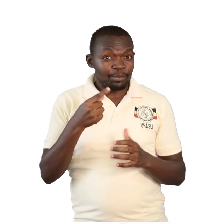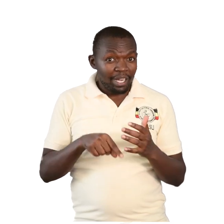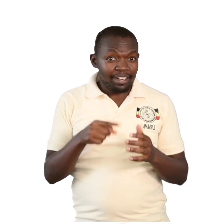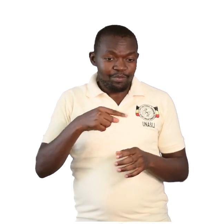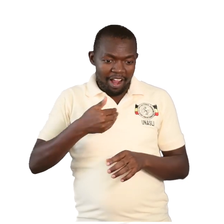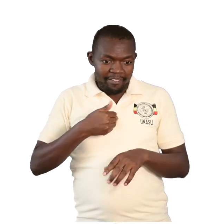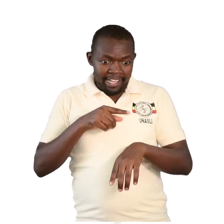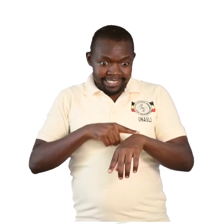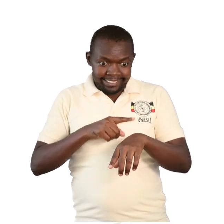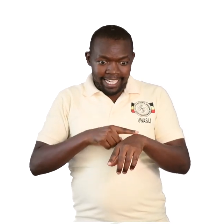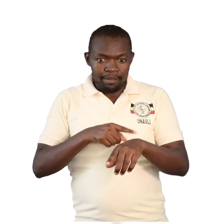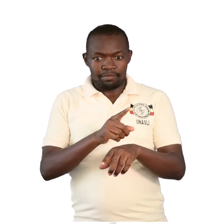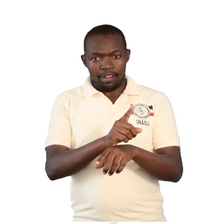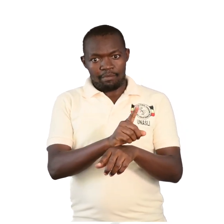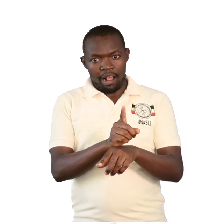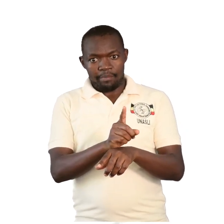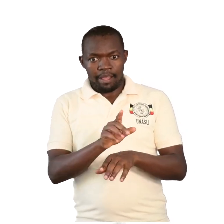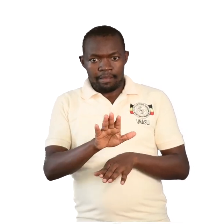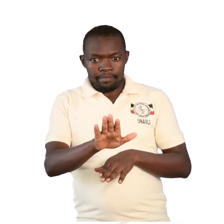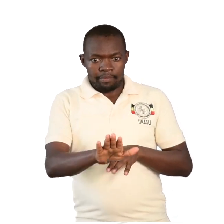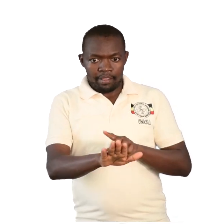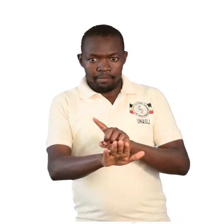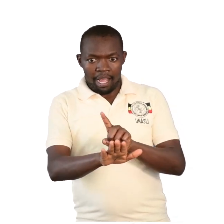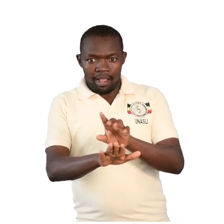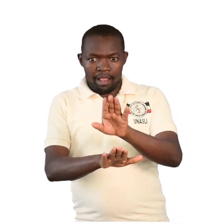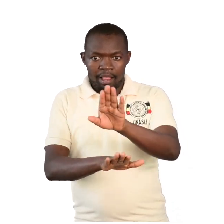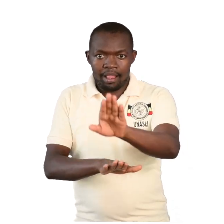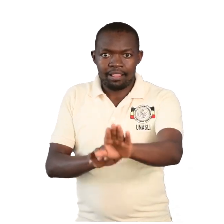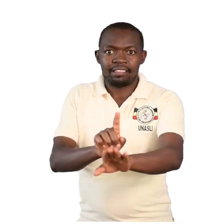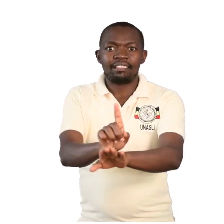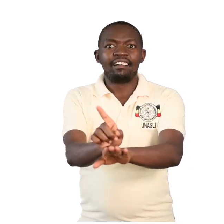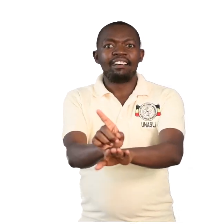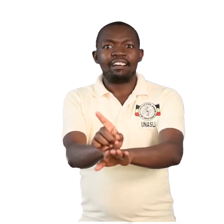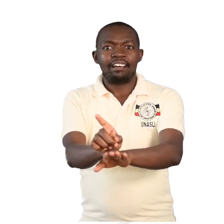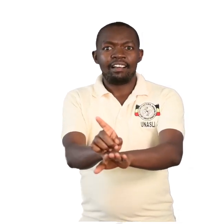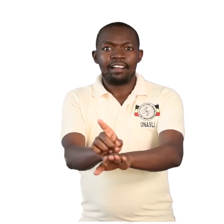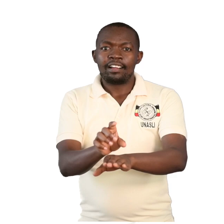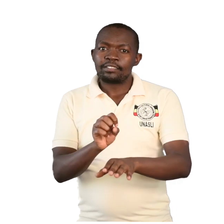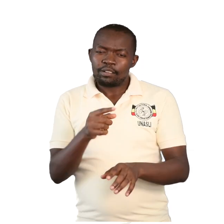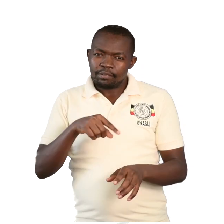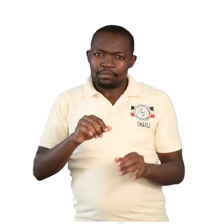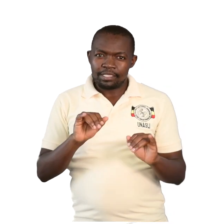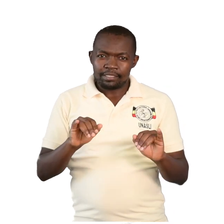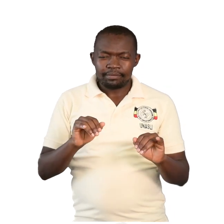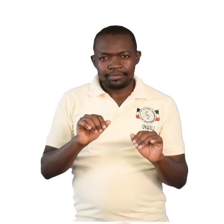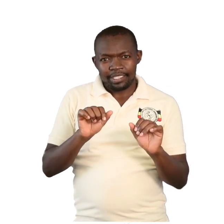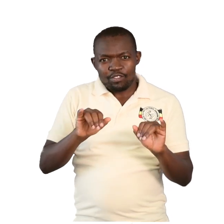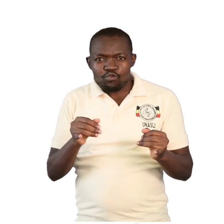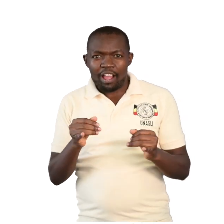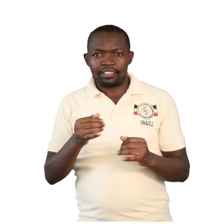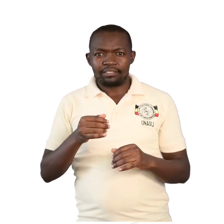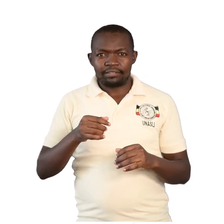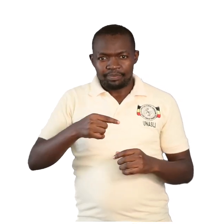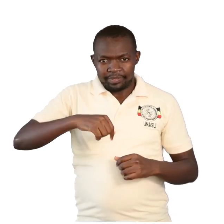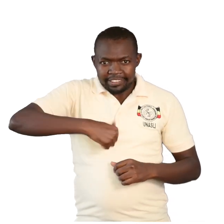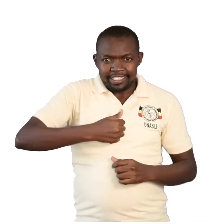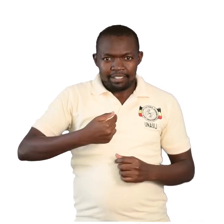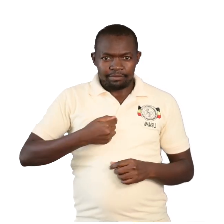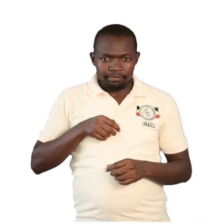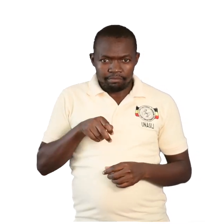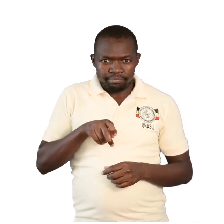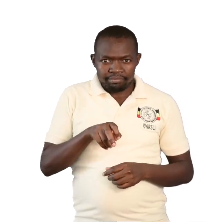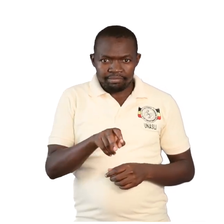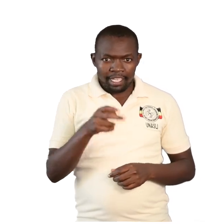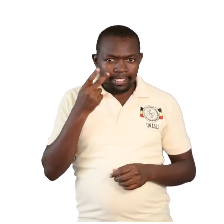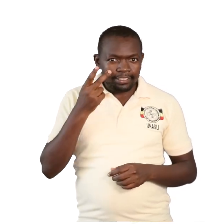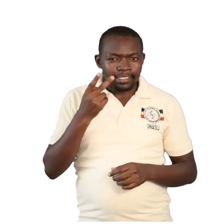some time taken for me to move from this point to a final point. Can we try to time ourselves and see how much